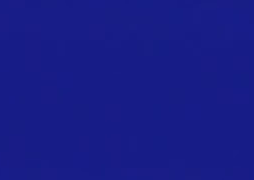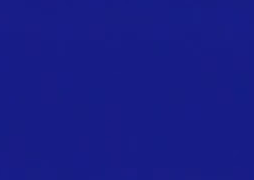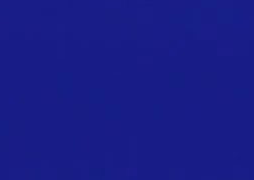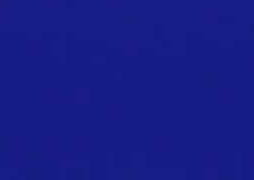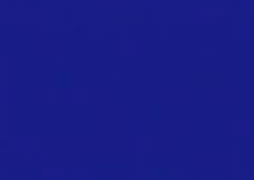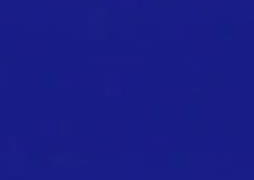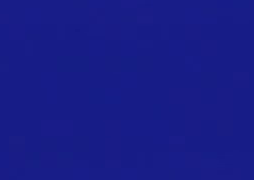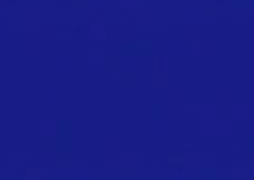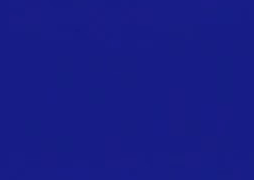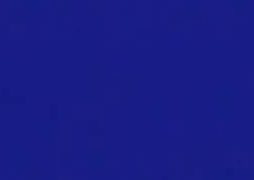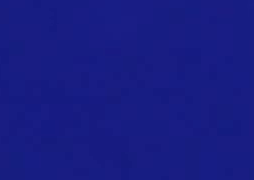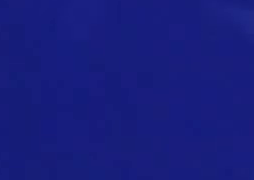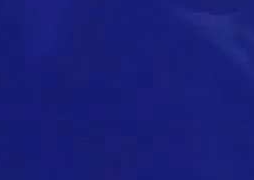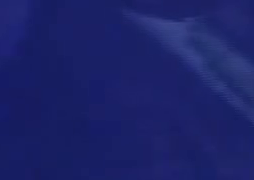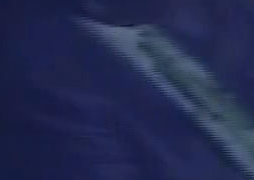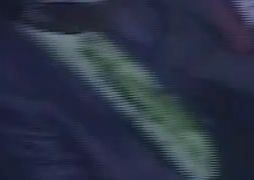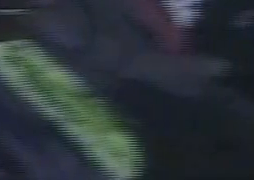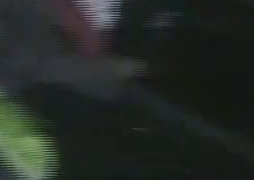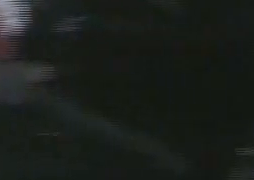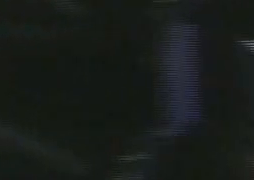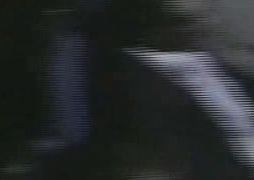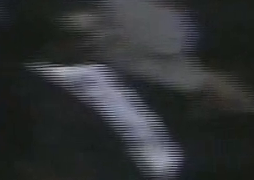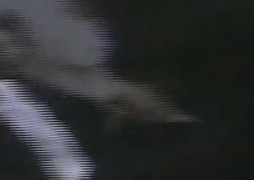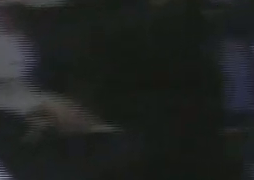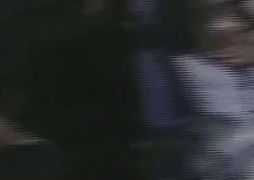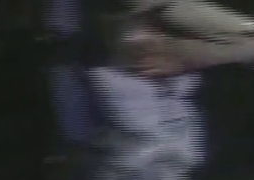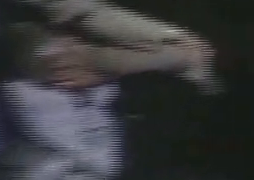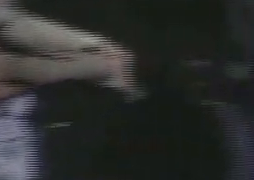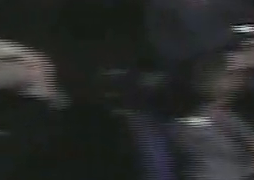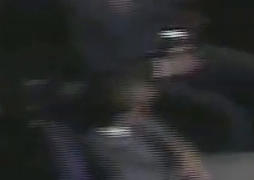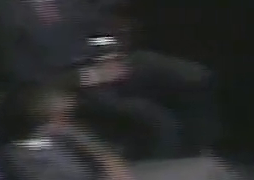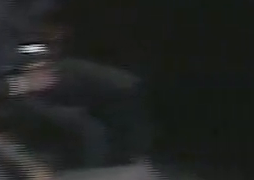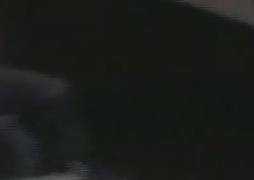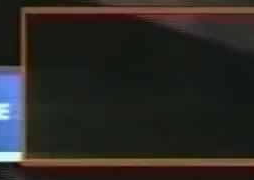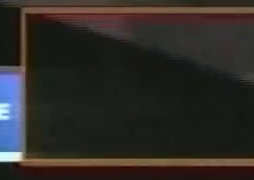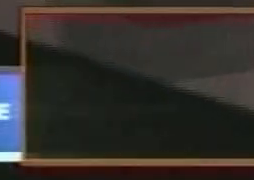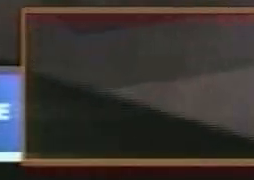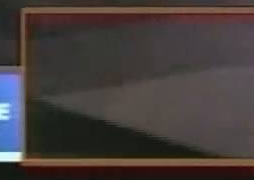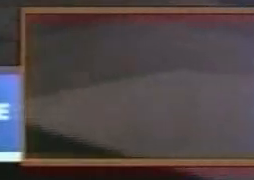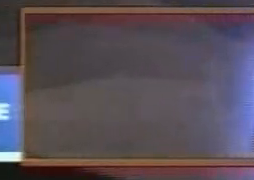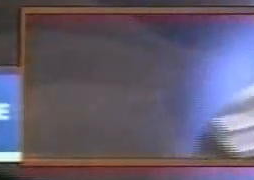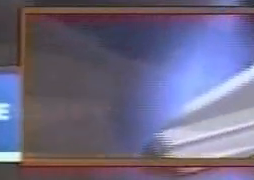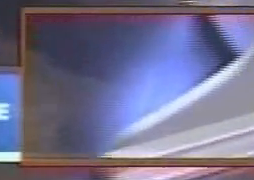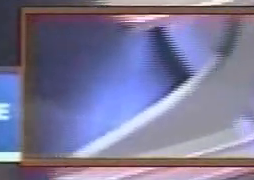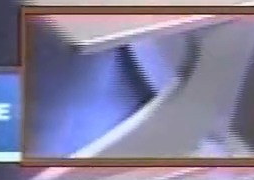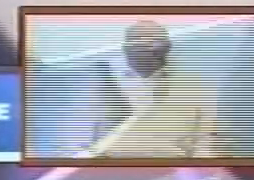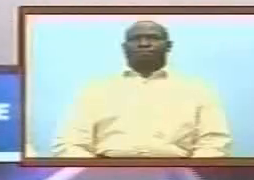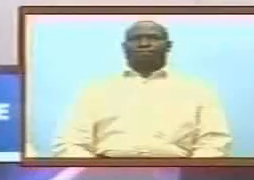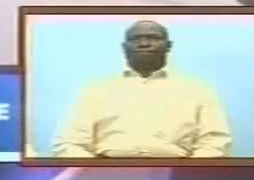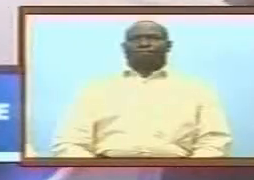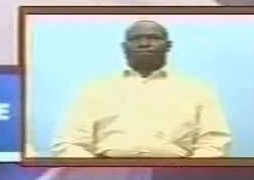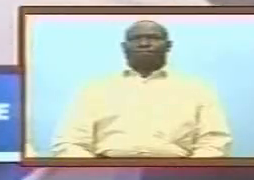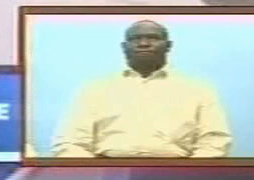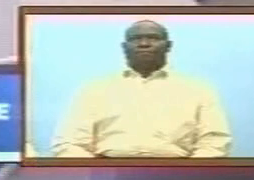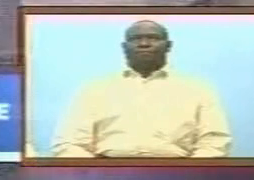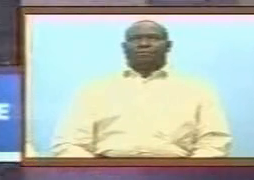2013. Your hosts, Linus Kaikai and Julie Kishuru. The undertones in